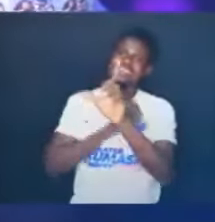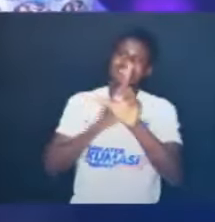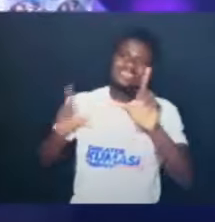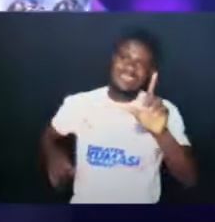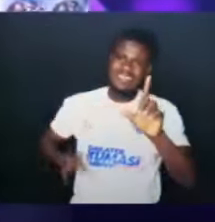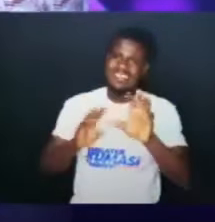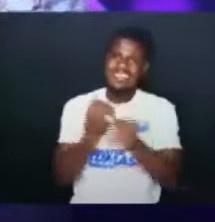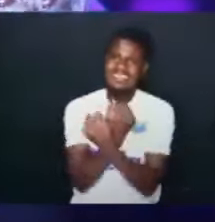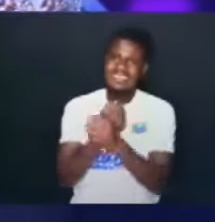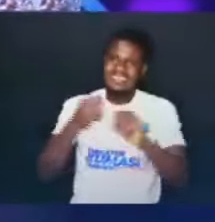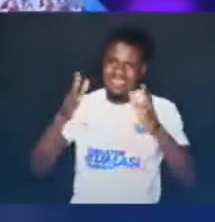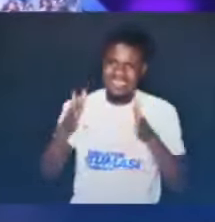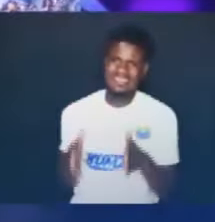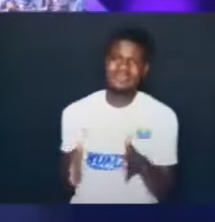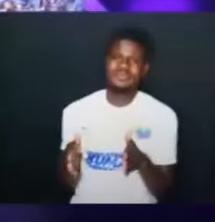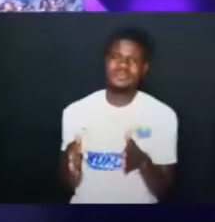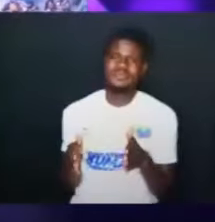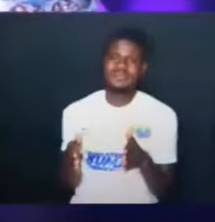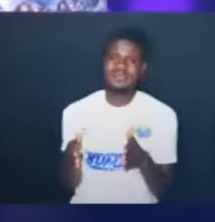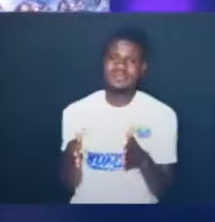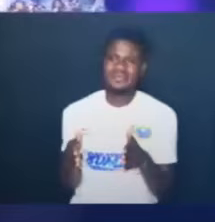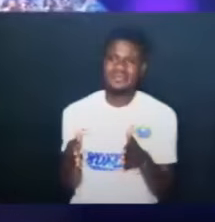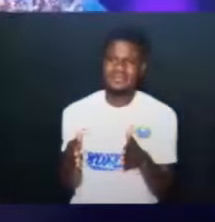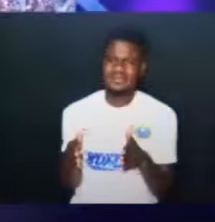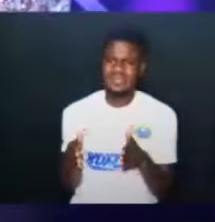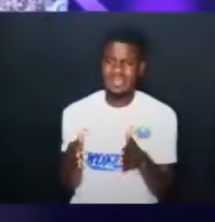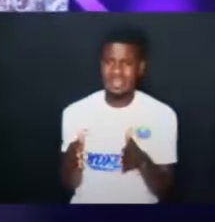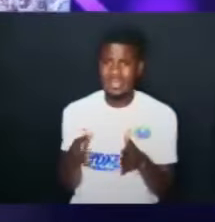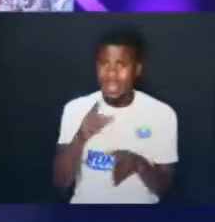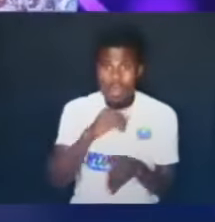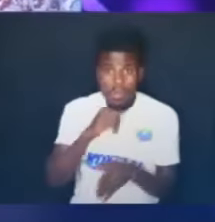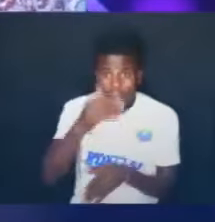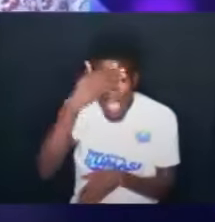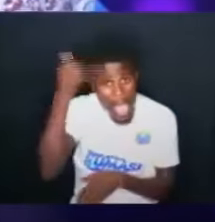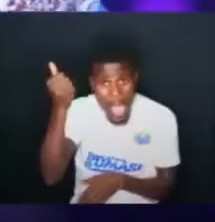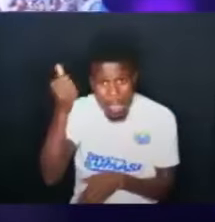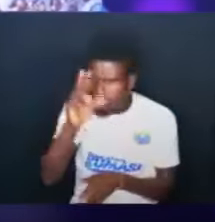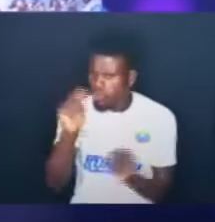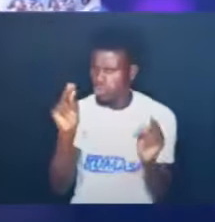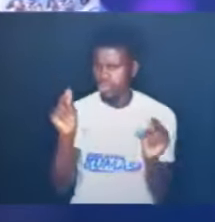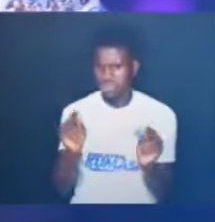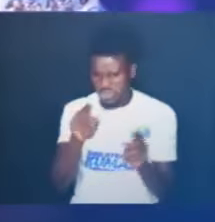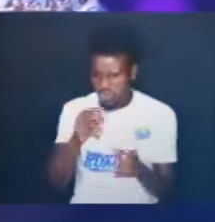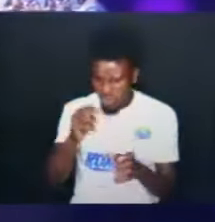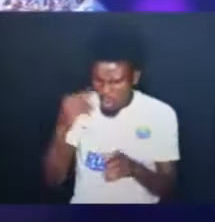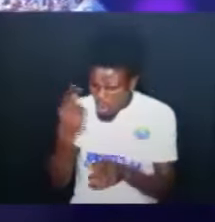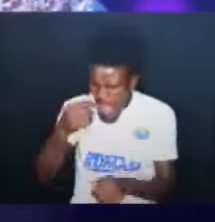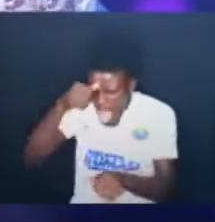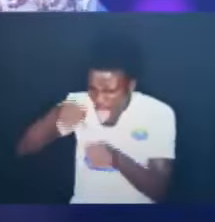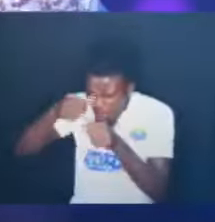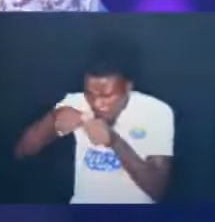and Savior. Don't let us forget that we accepted him as our Lord